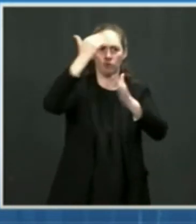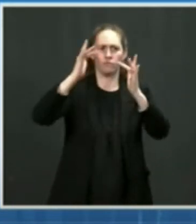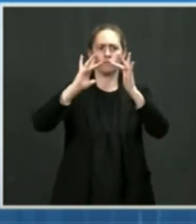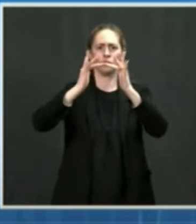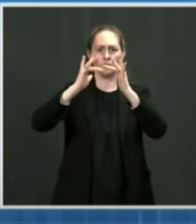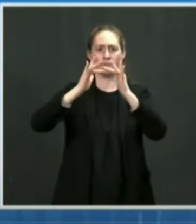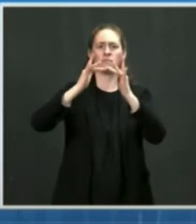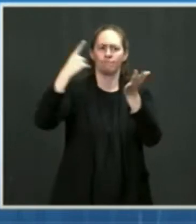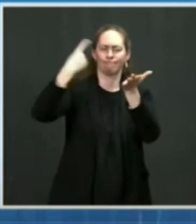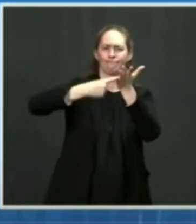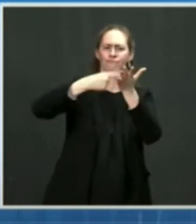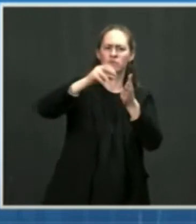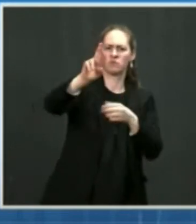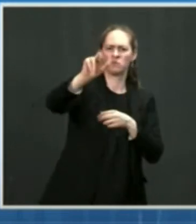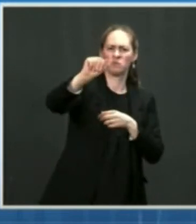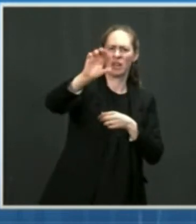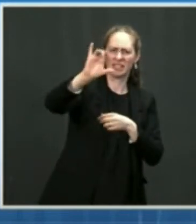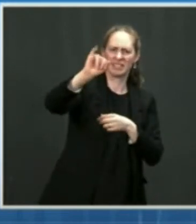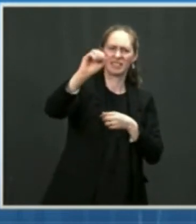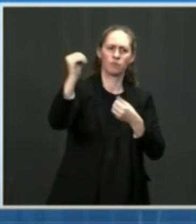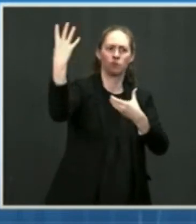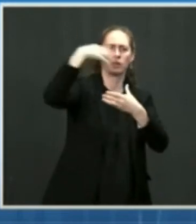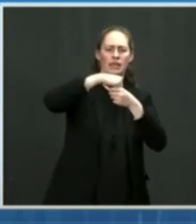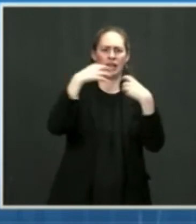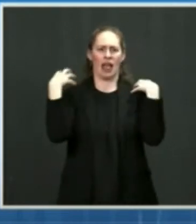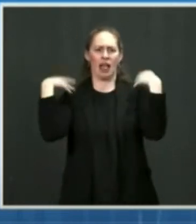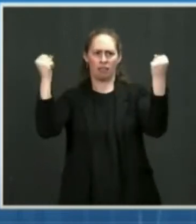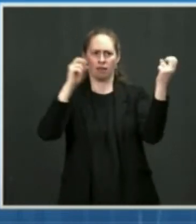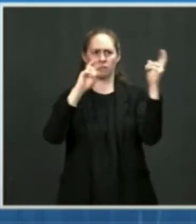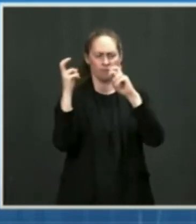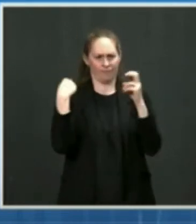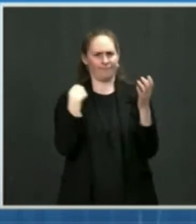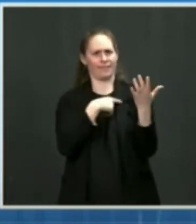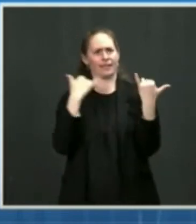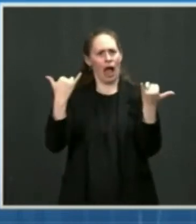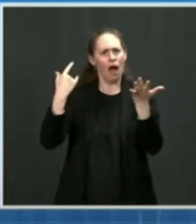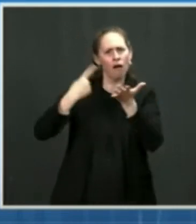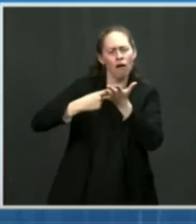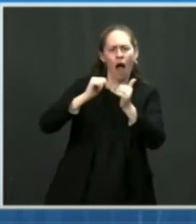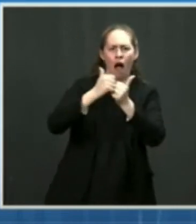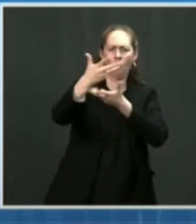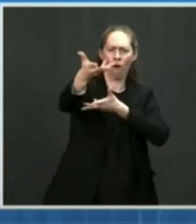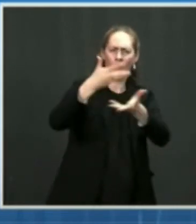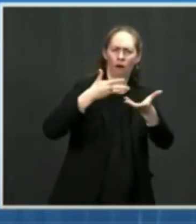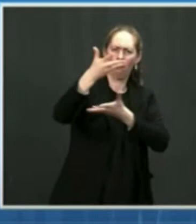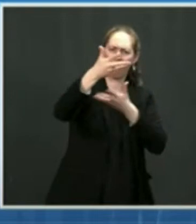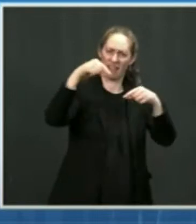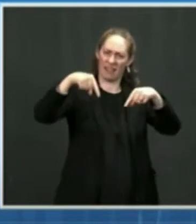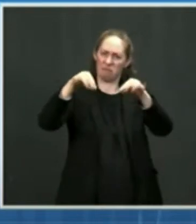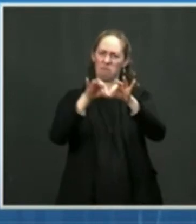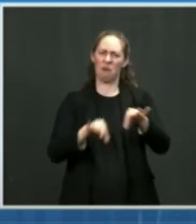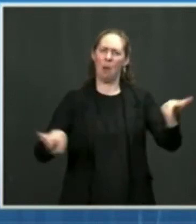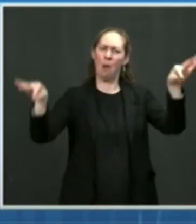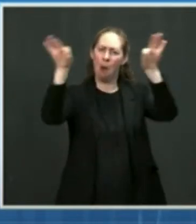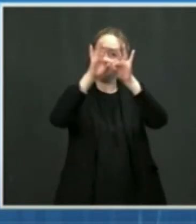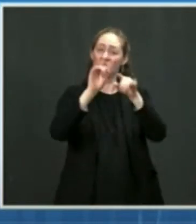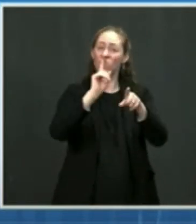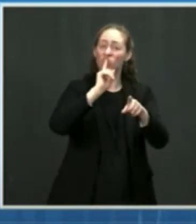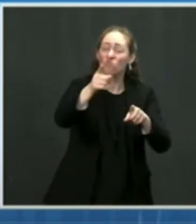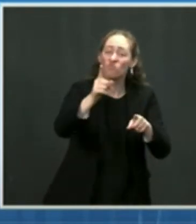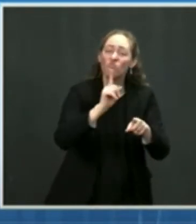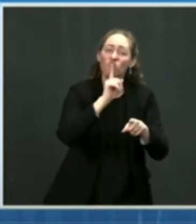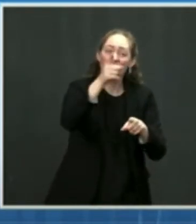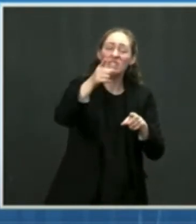greater education and dialogue about these critical issues. There, we articulate that racism is a serious public health